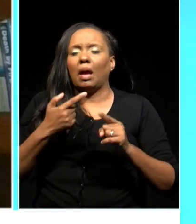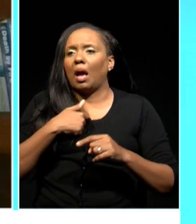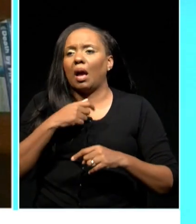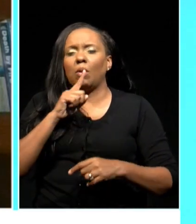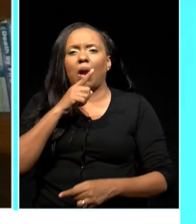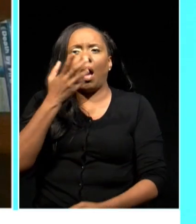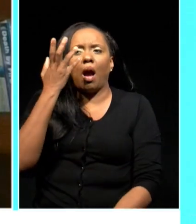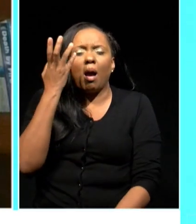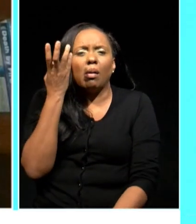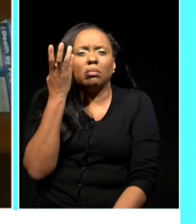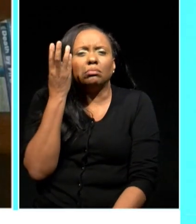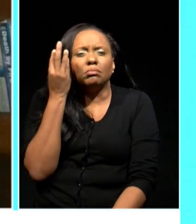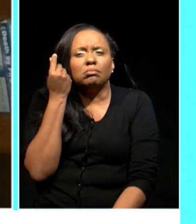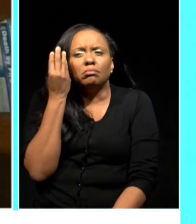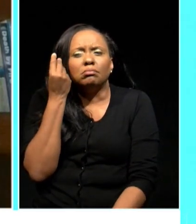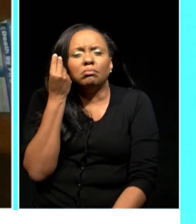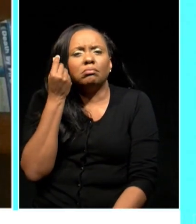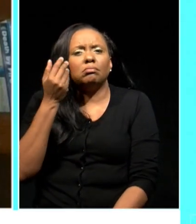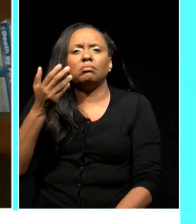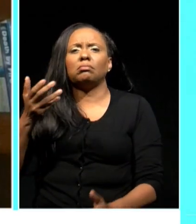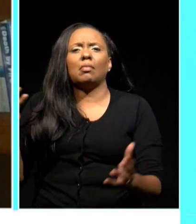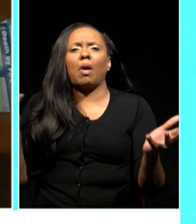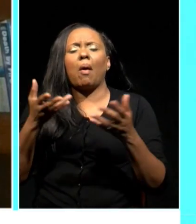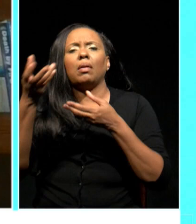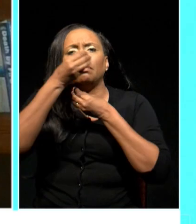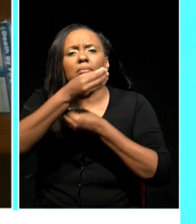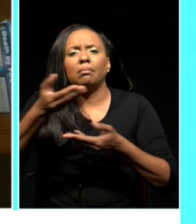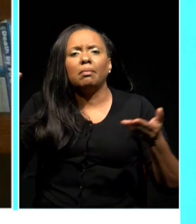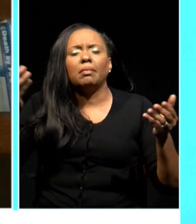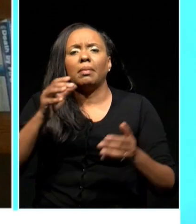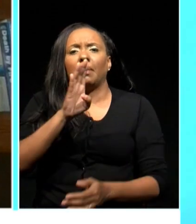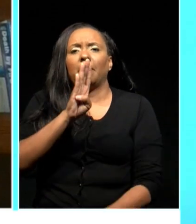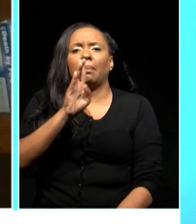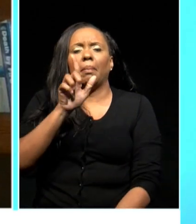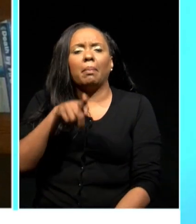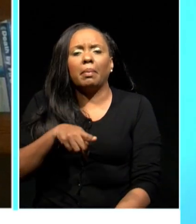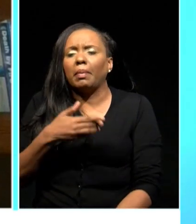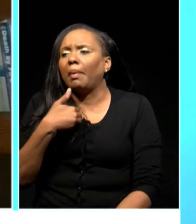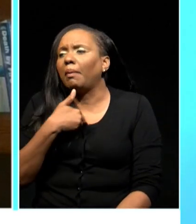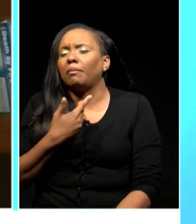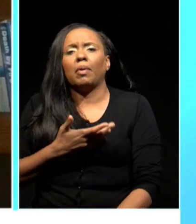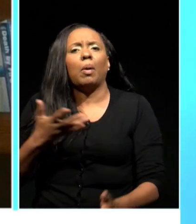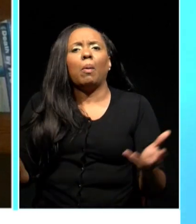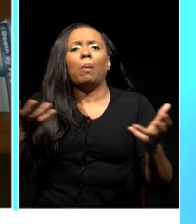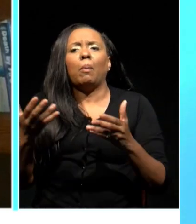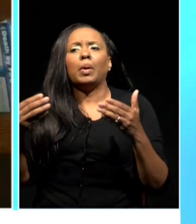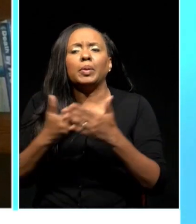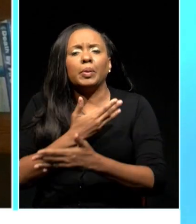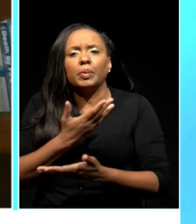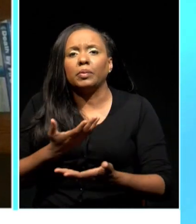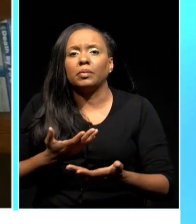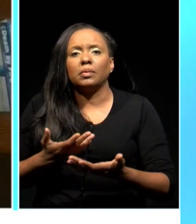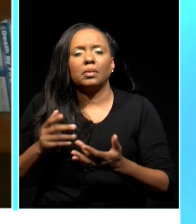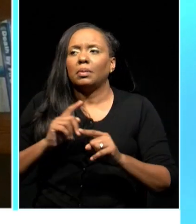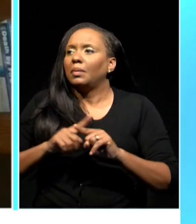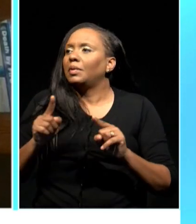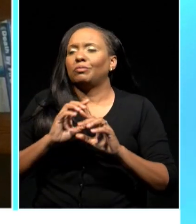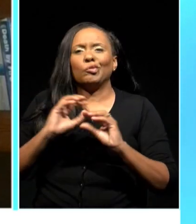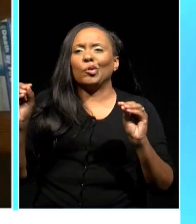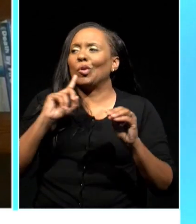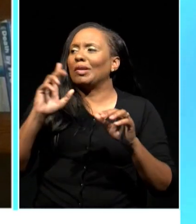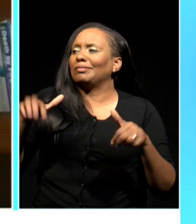was wondering what messages can the BLP come with on the platform, especially given that there was not much of a challenge in the first place,